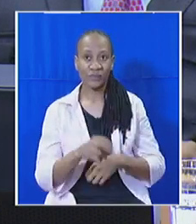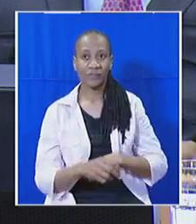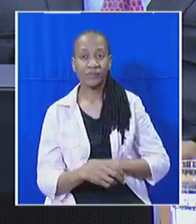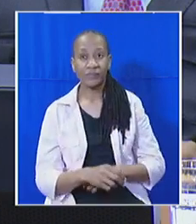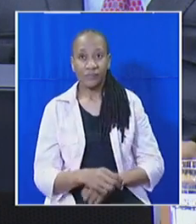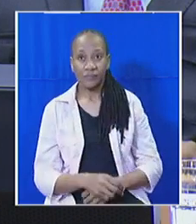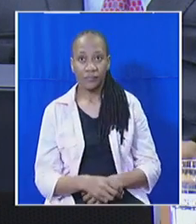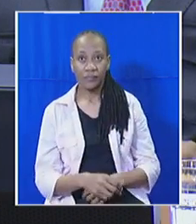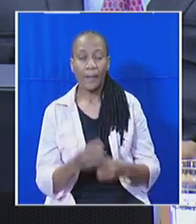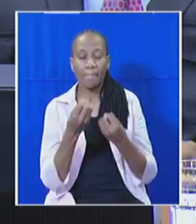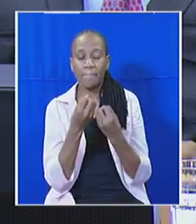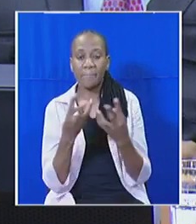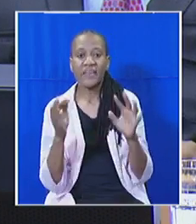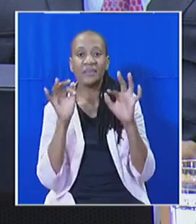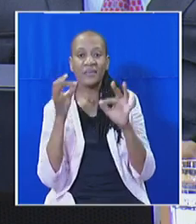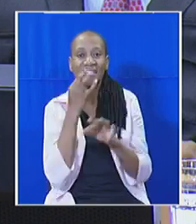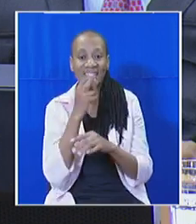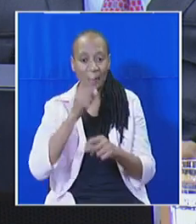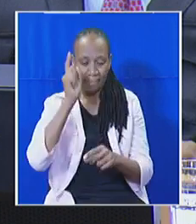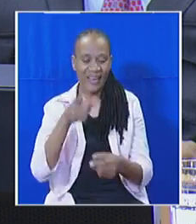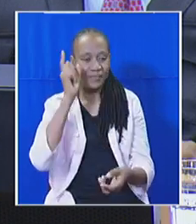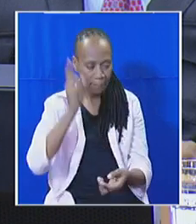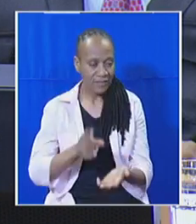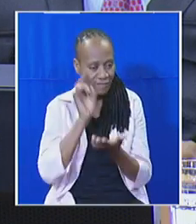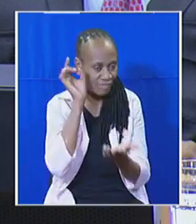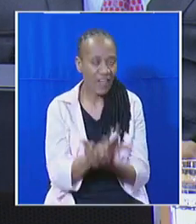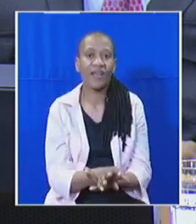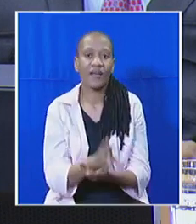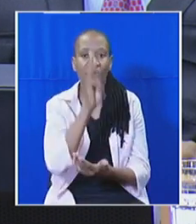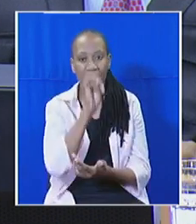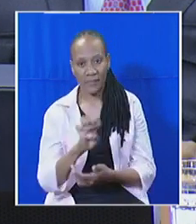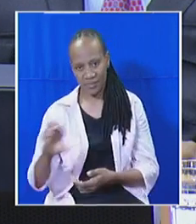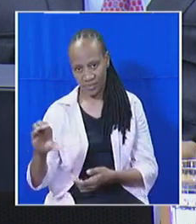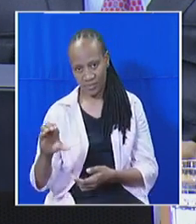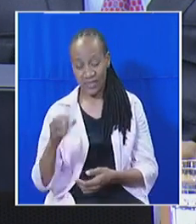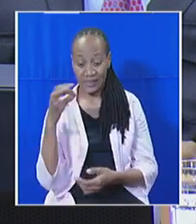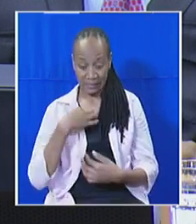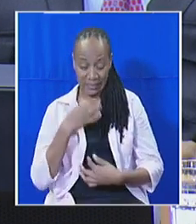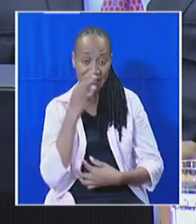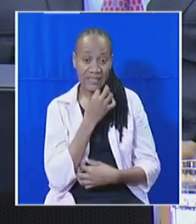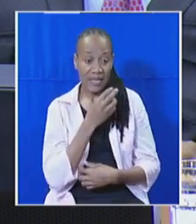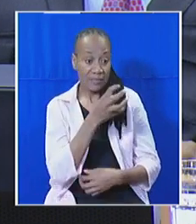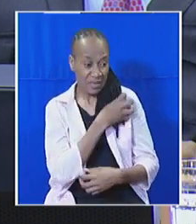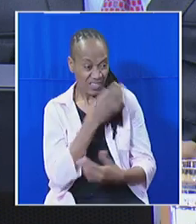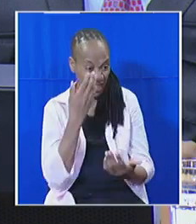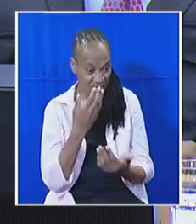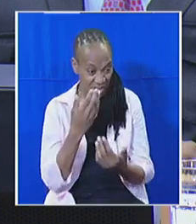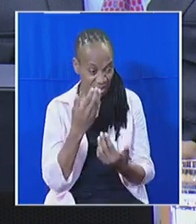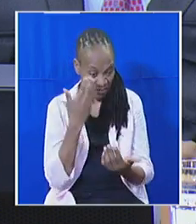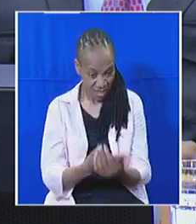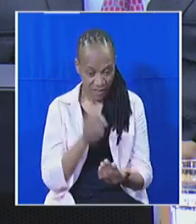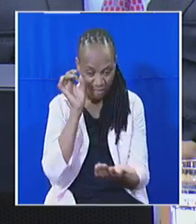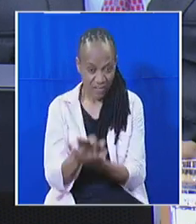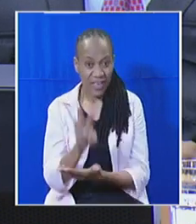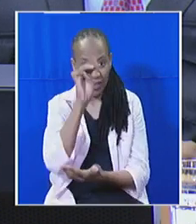demand that I must fire a certain MEC, and I said it's not ministers who fire or hire MECs in terms